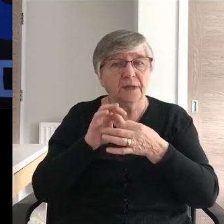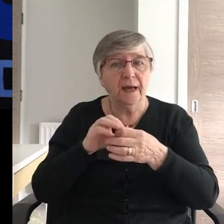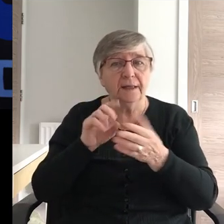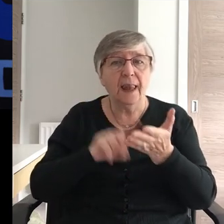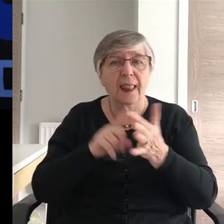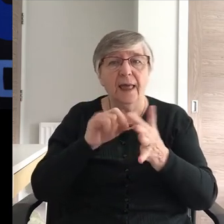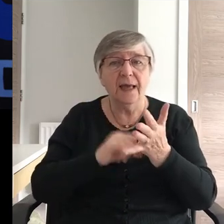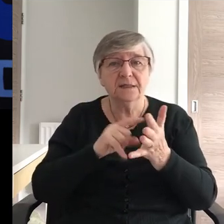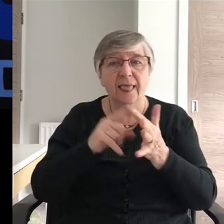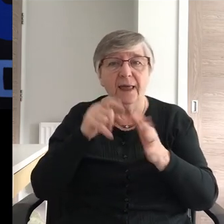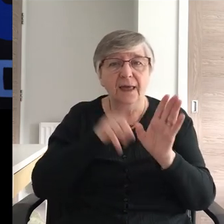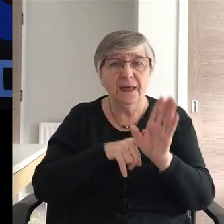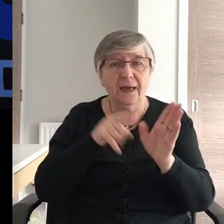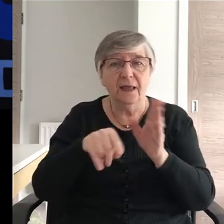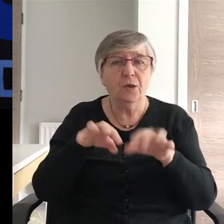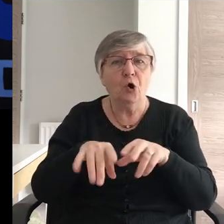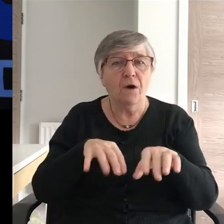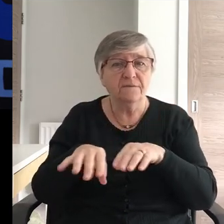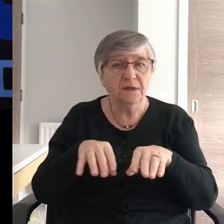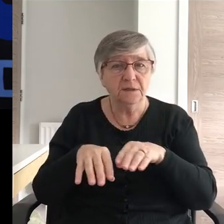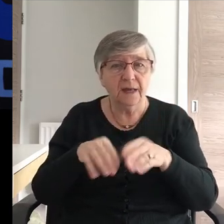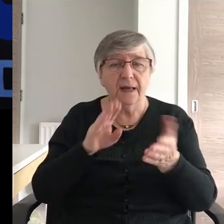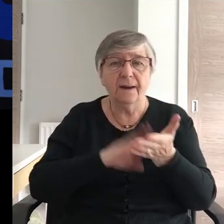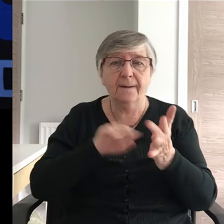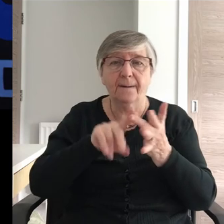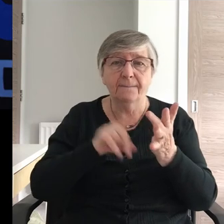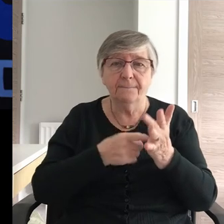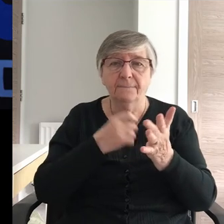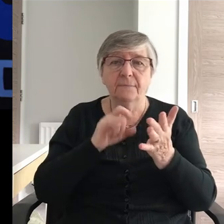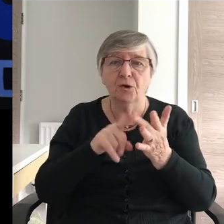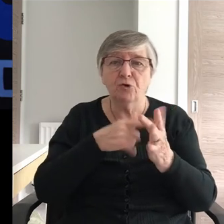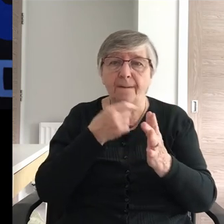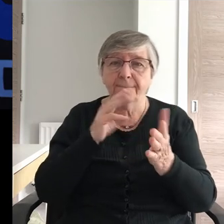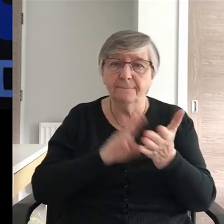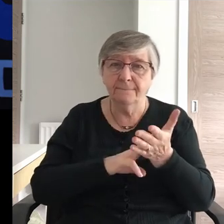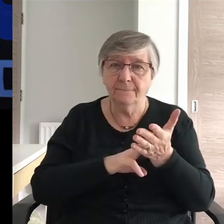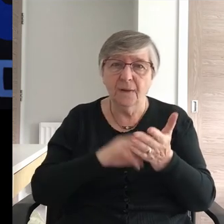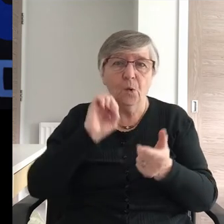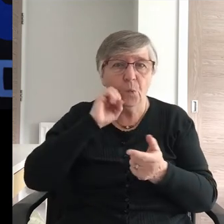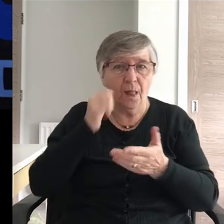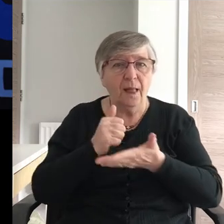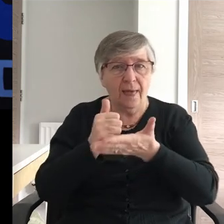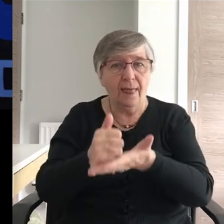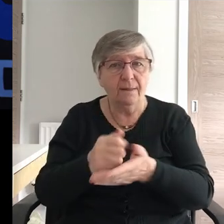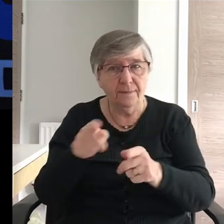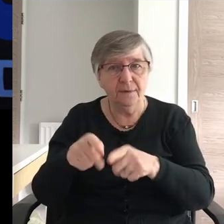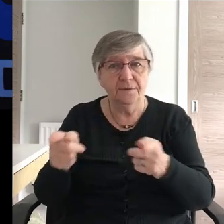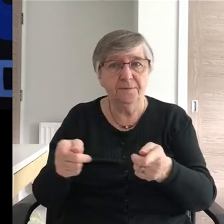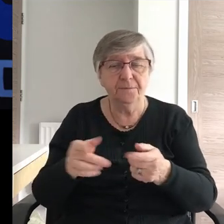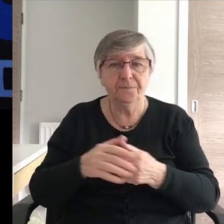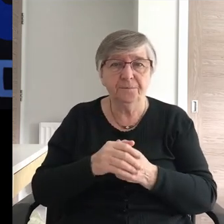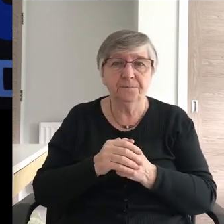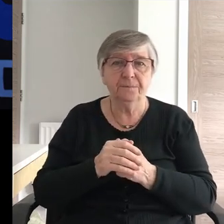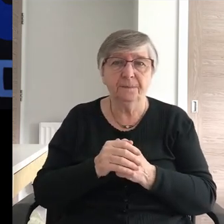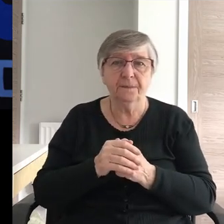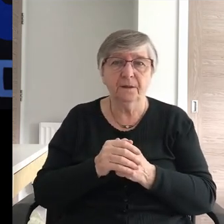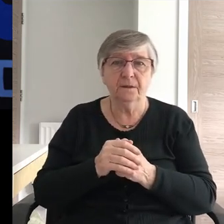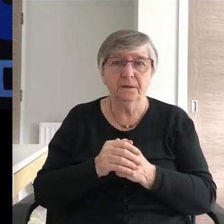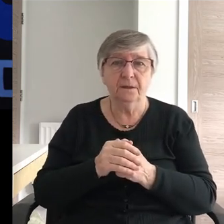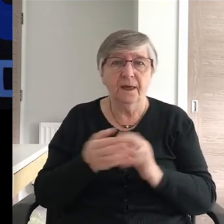contact Leslie in the office and Miriam Murphy, our young children and families worker, will deal with